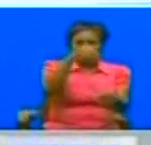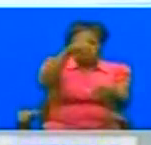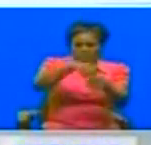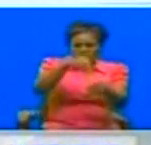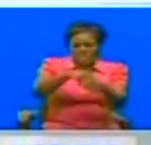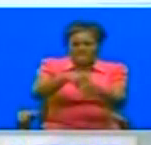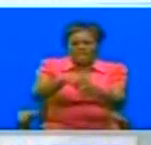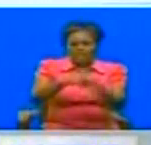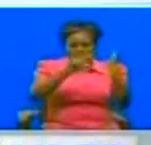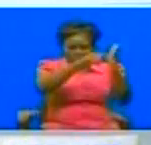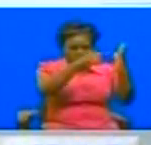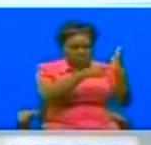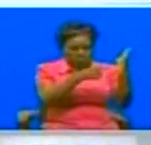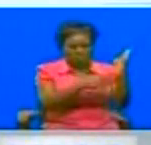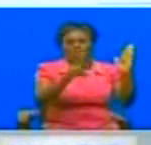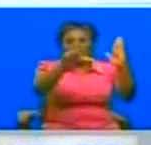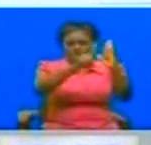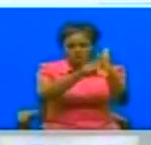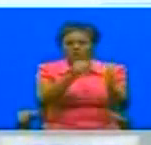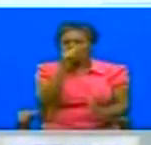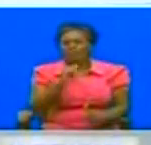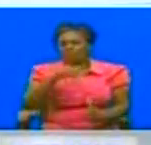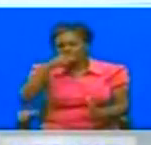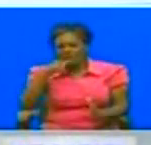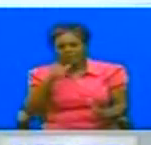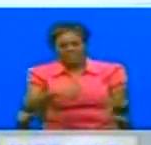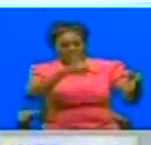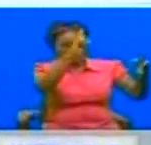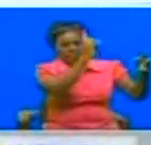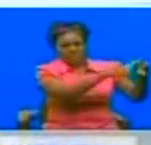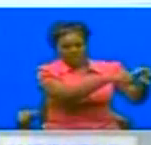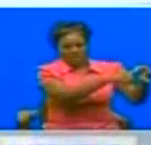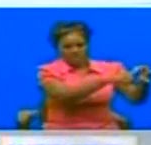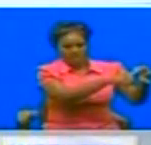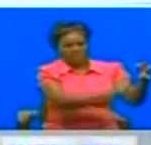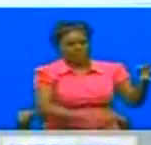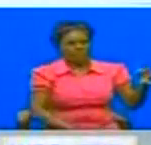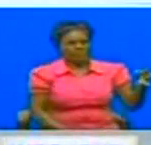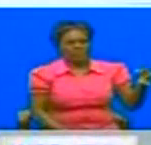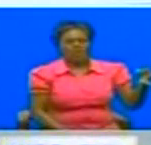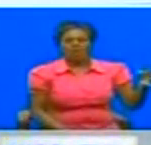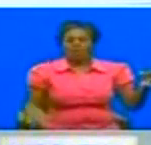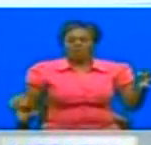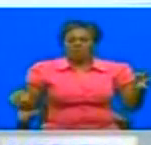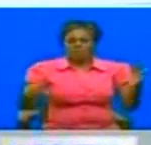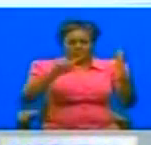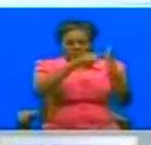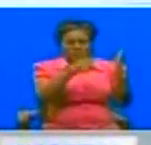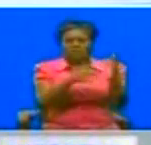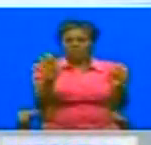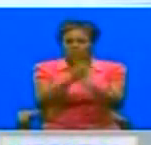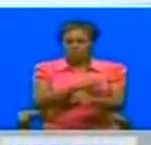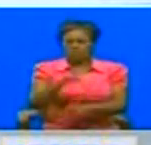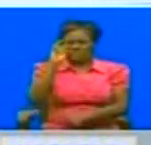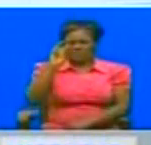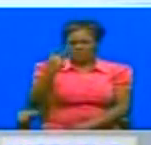the guardians of the laws and these privacy guidelines. Thirdly, John, the whole issue of